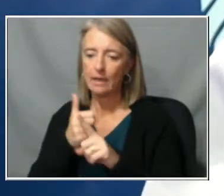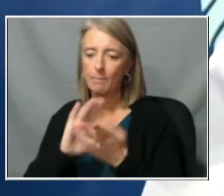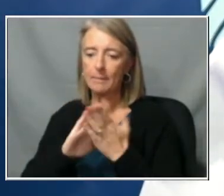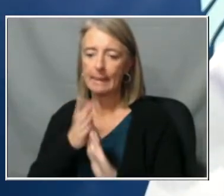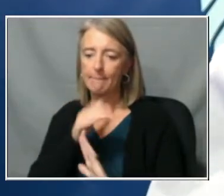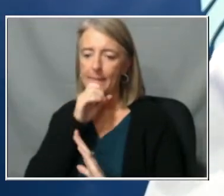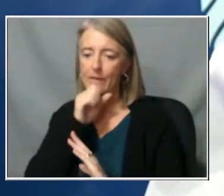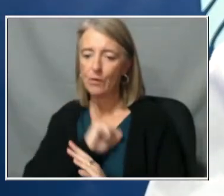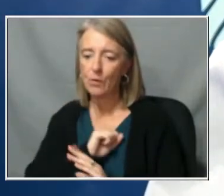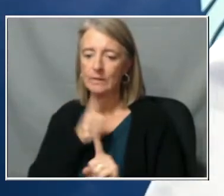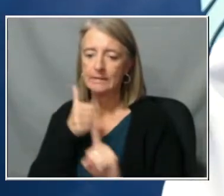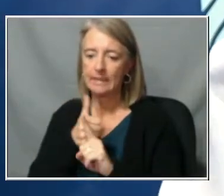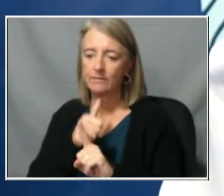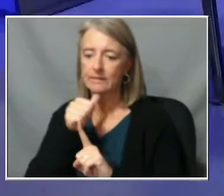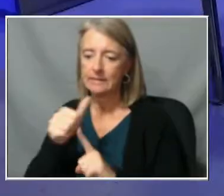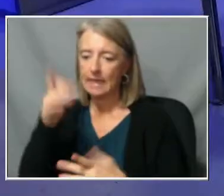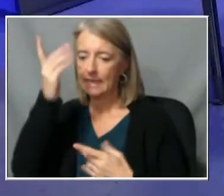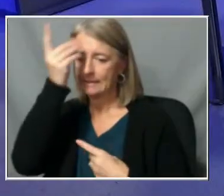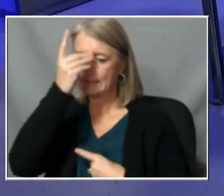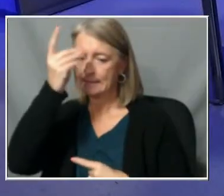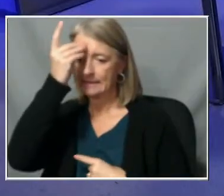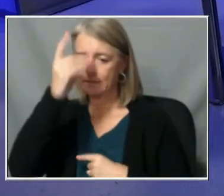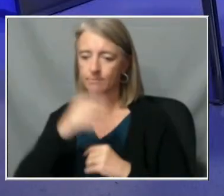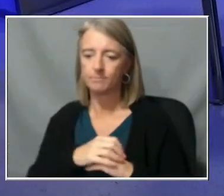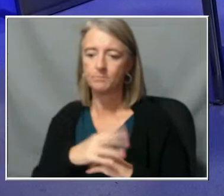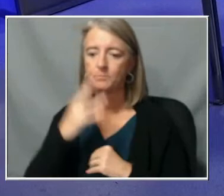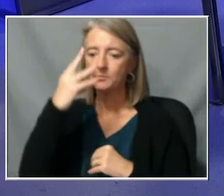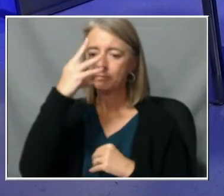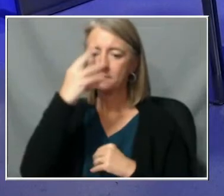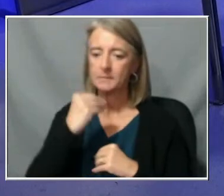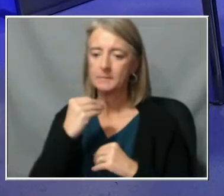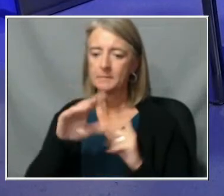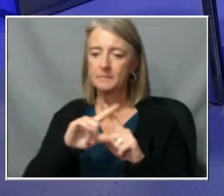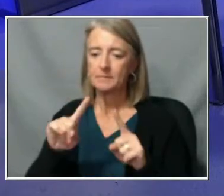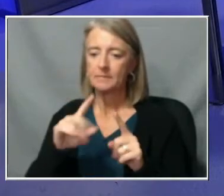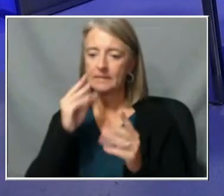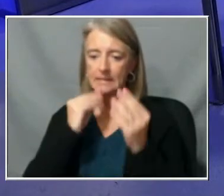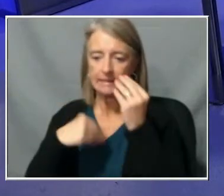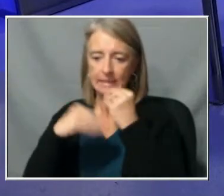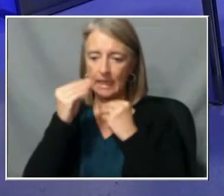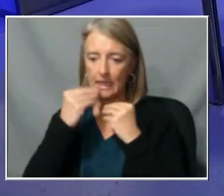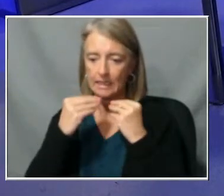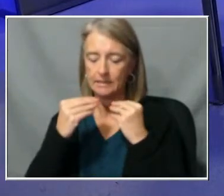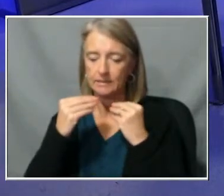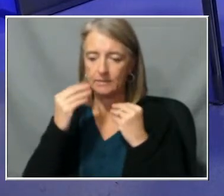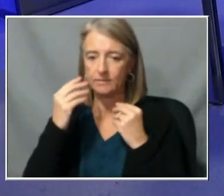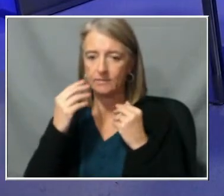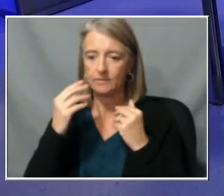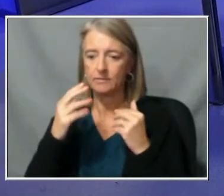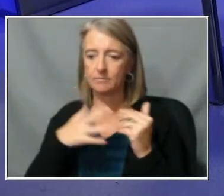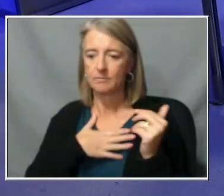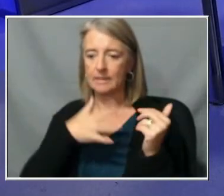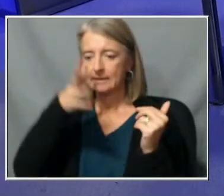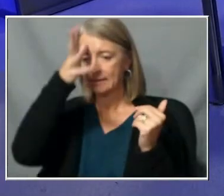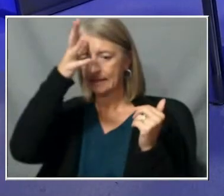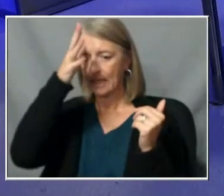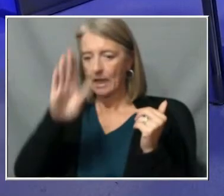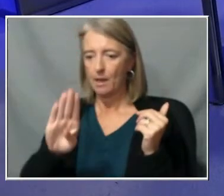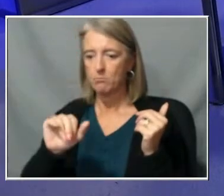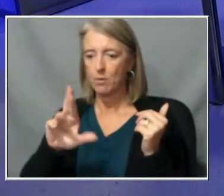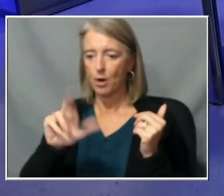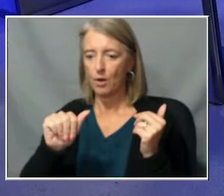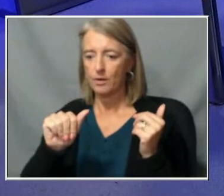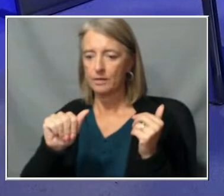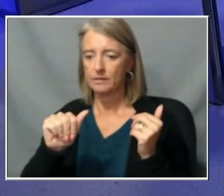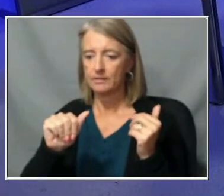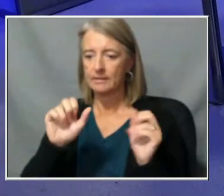is not a disease. Let's talk about sleep and diet, because that's something that my dad and Barbara, Dr. Bowman,